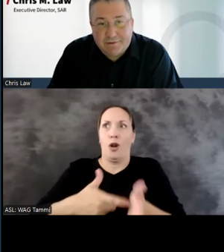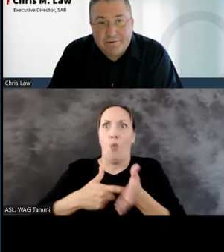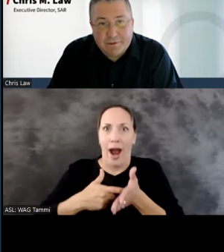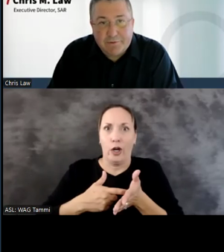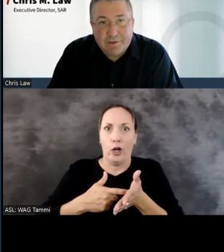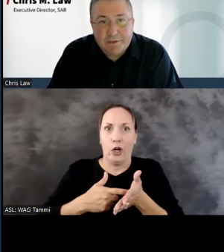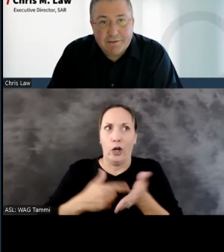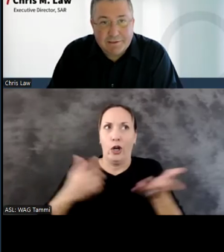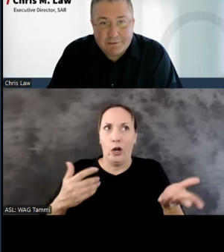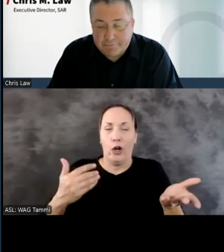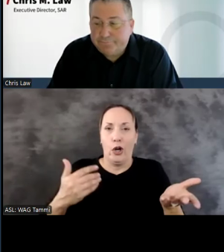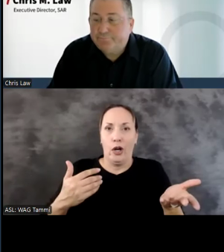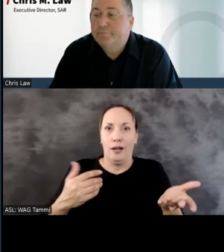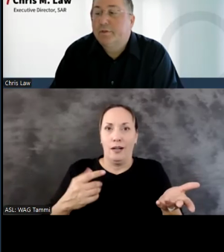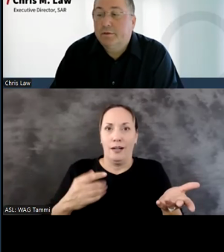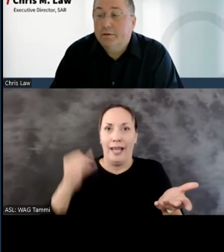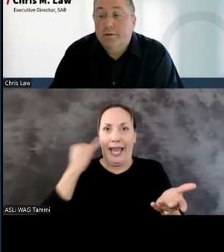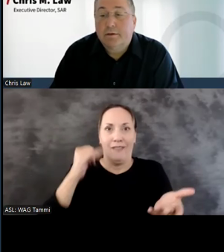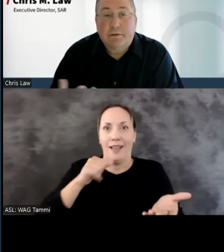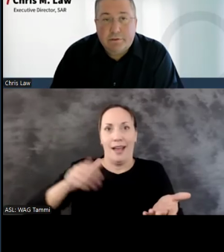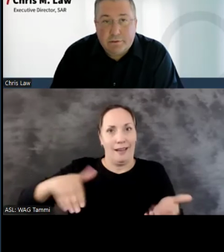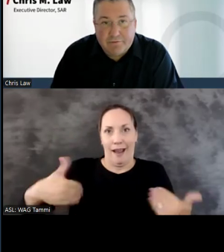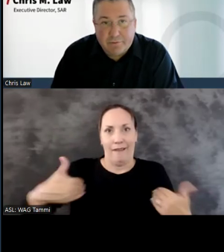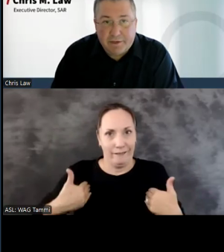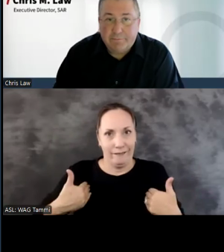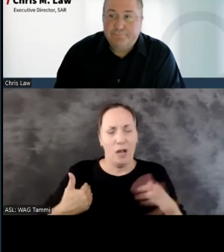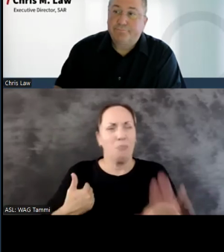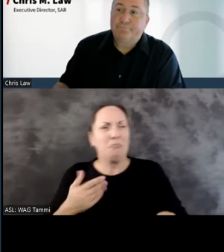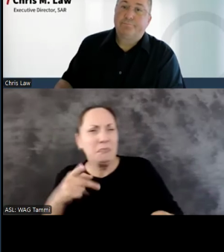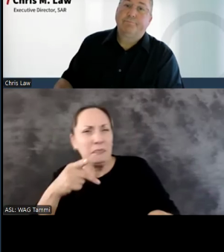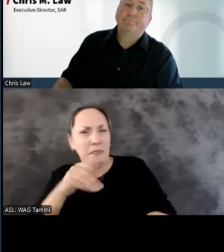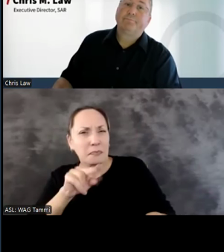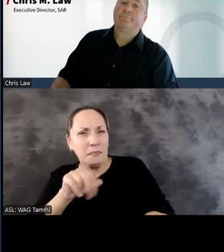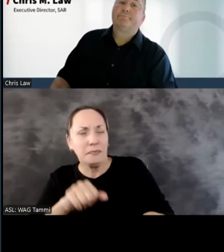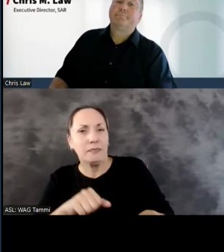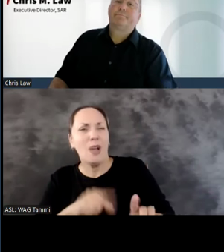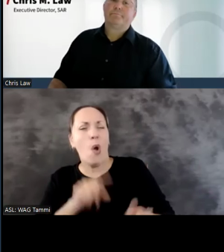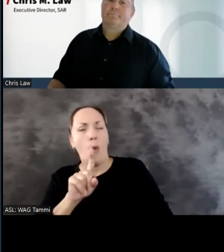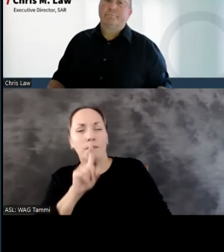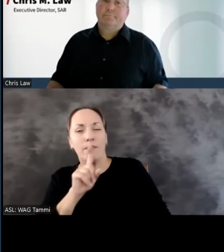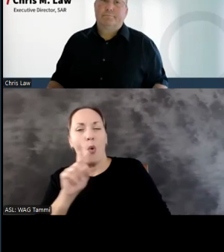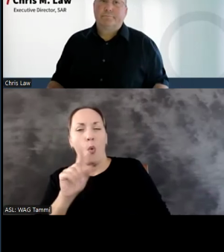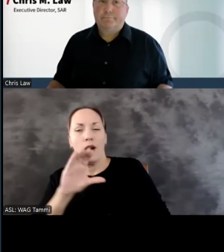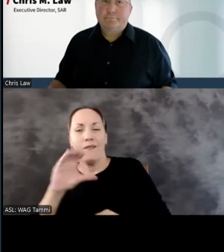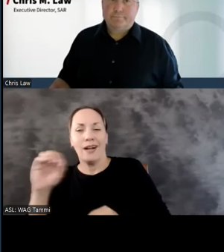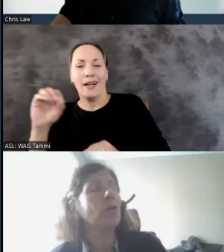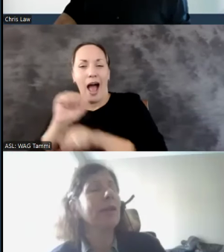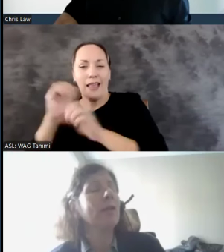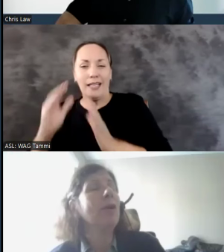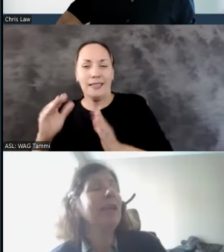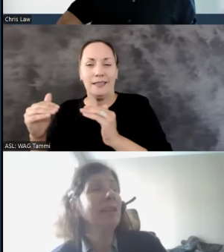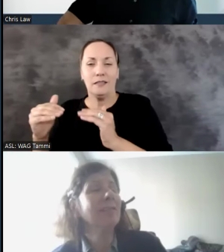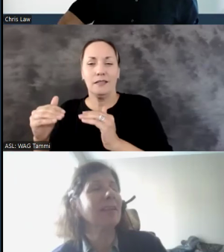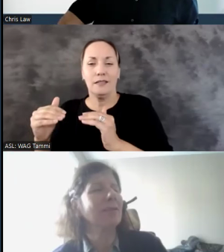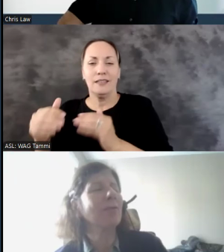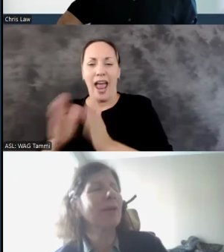to have something that doesn't exist. So Christopher, one of our colleagues is asking, where